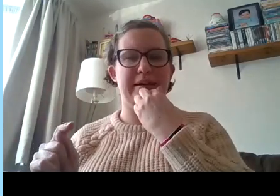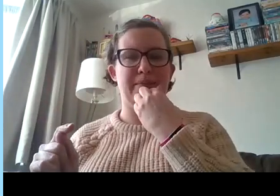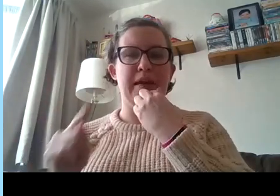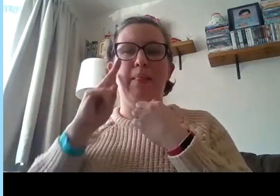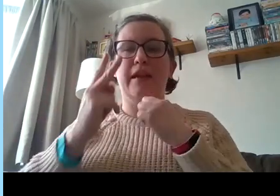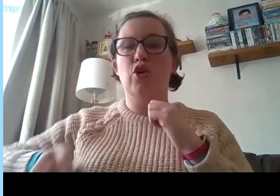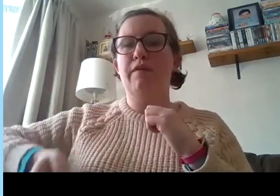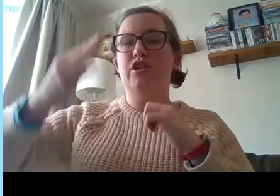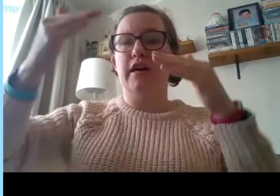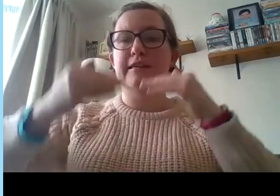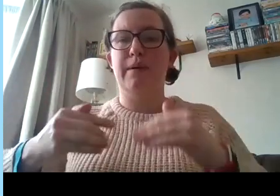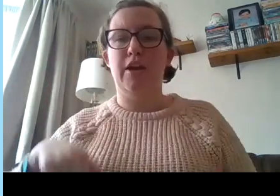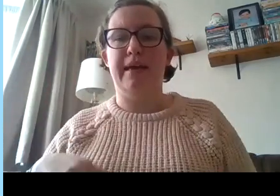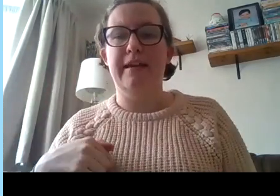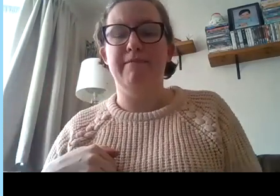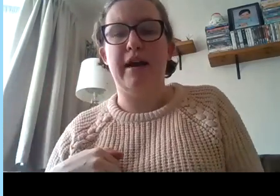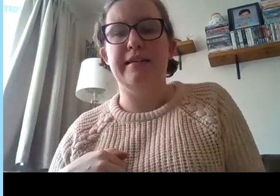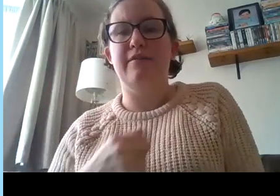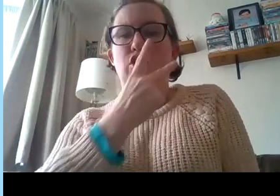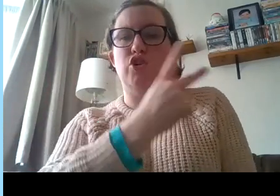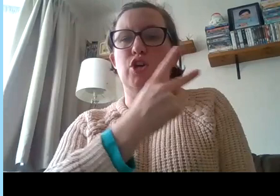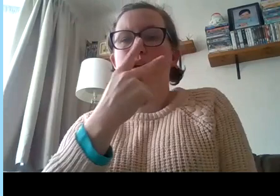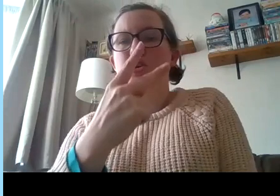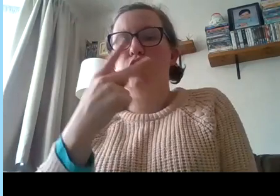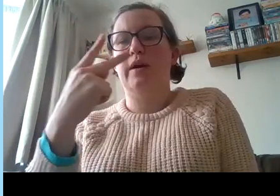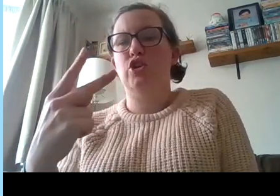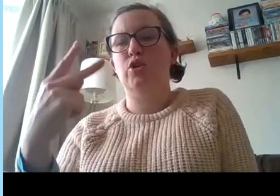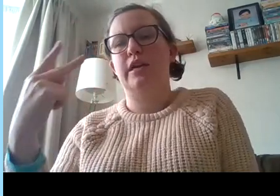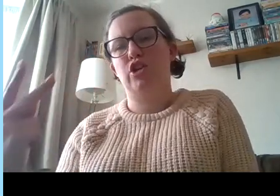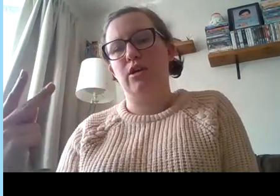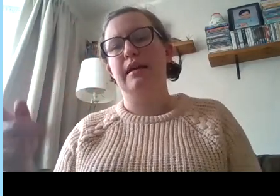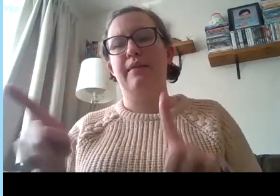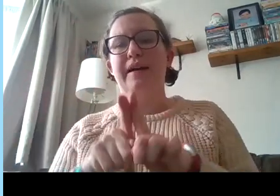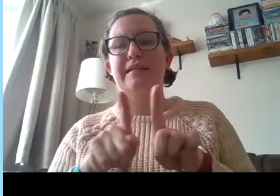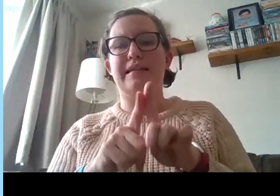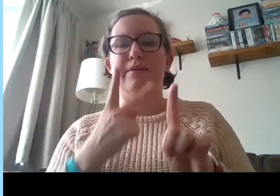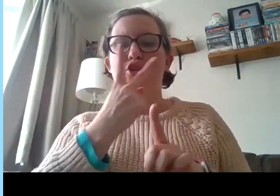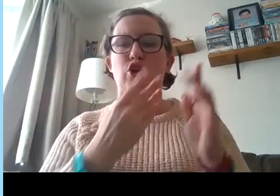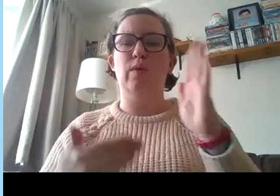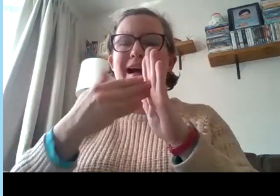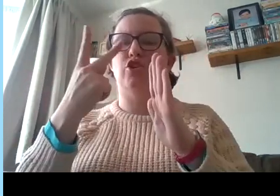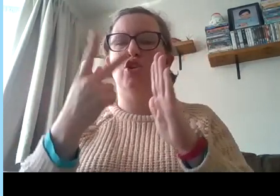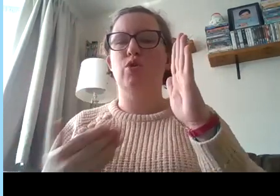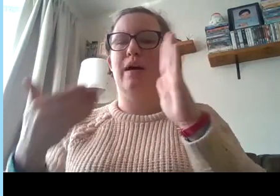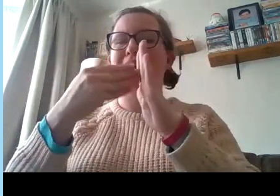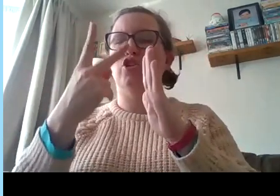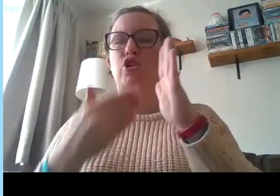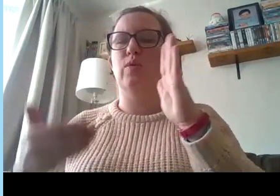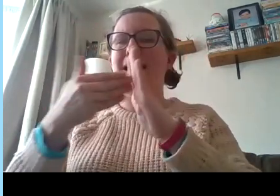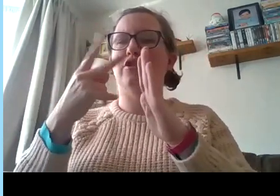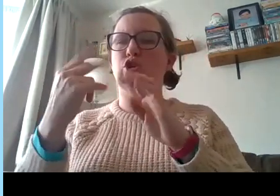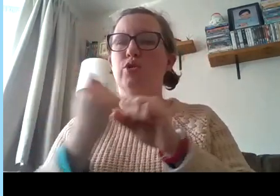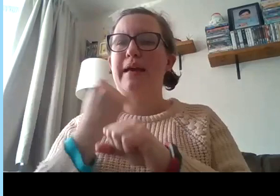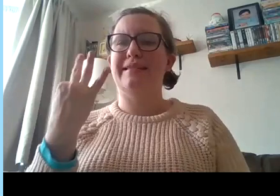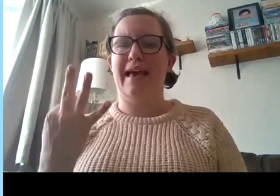your answer. Then look at the dice below me. Okay, so you've got a 2 and a 2 and a 2 and a 2. That's the same as 2, add 2, add